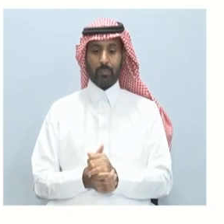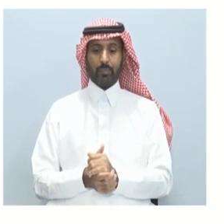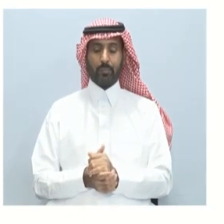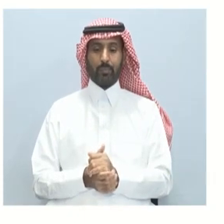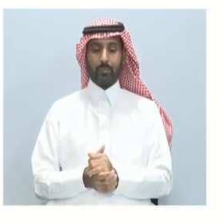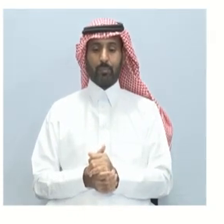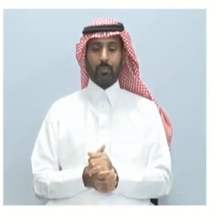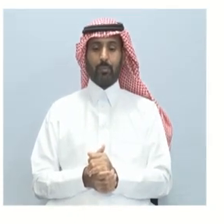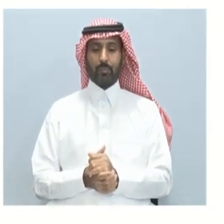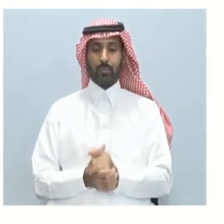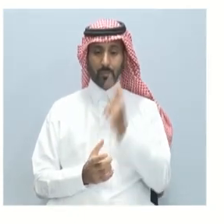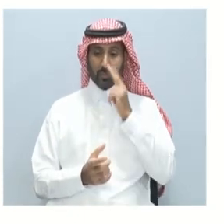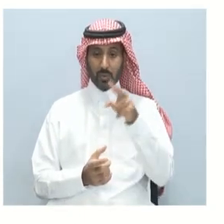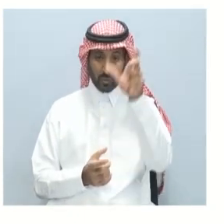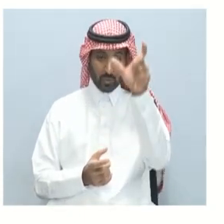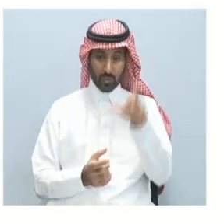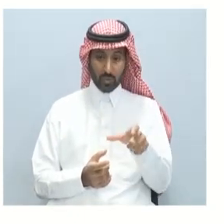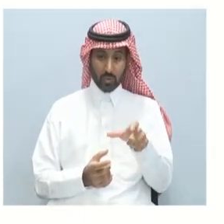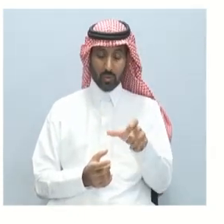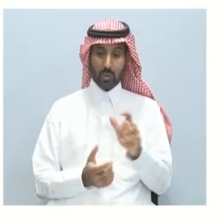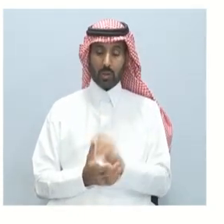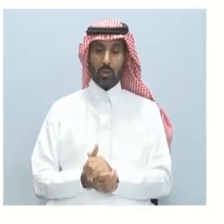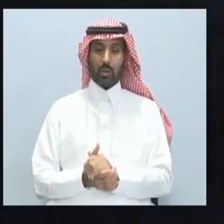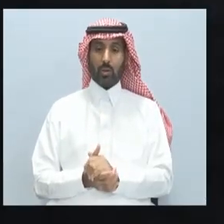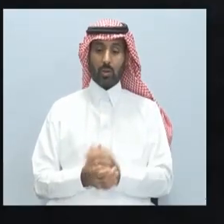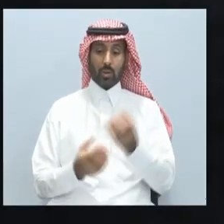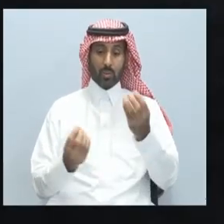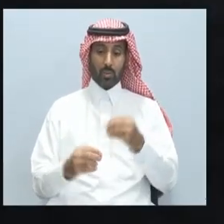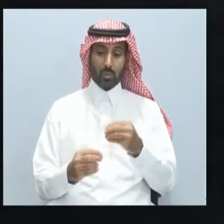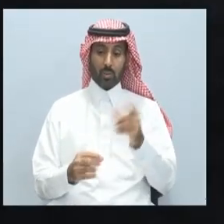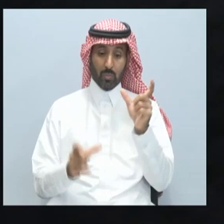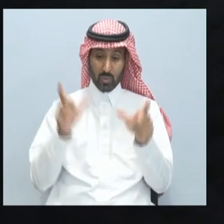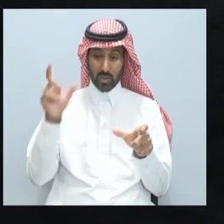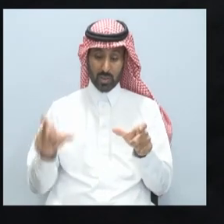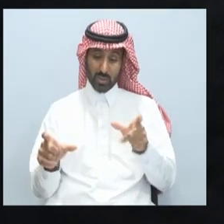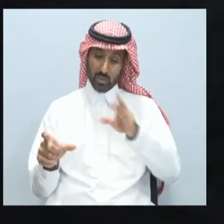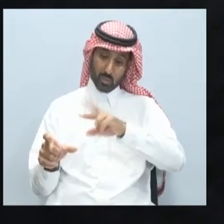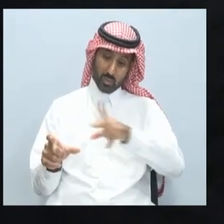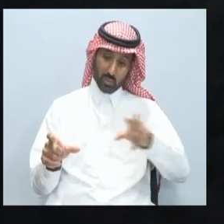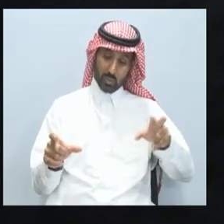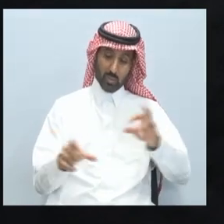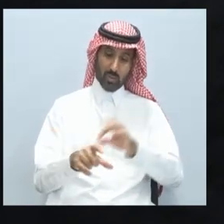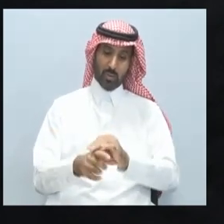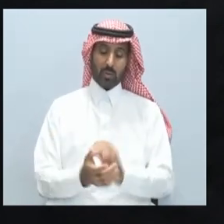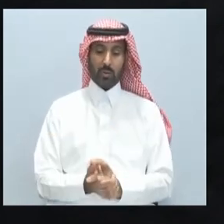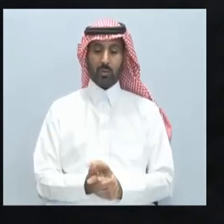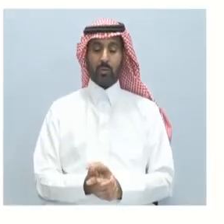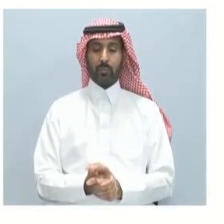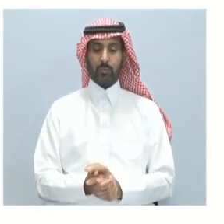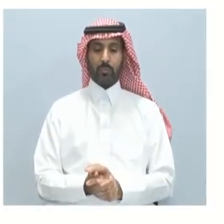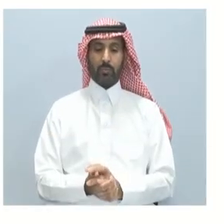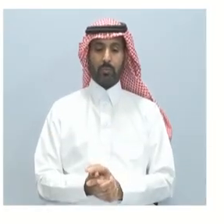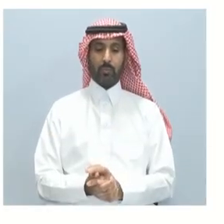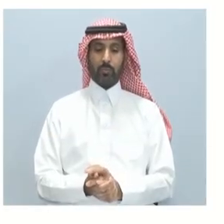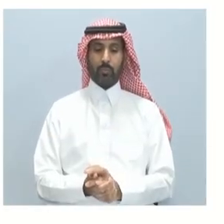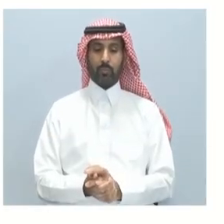Now, to see the characteristics, there is actually a lot to say about these two people. We have here